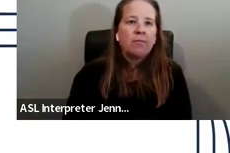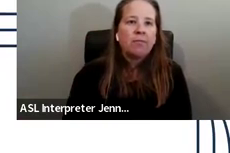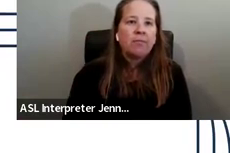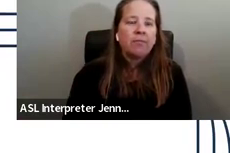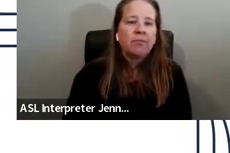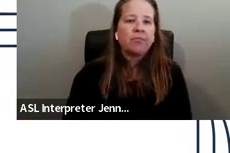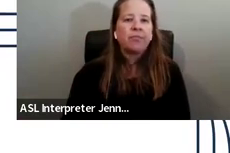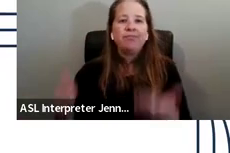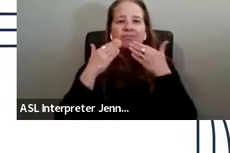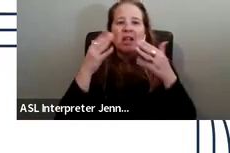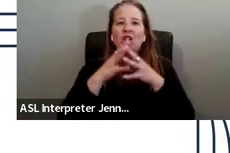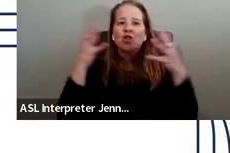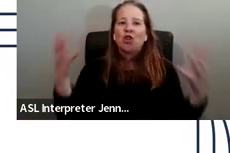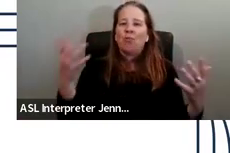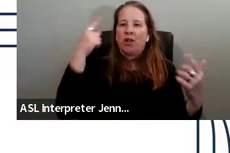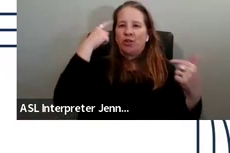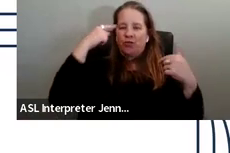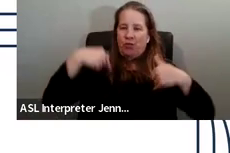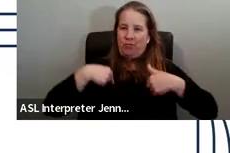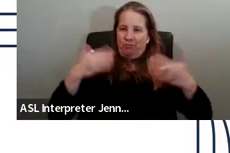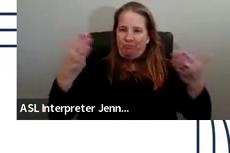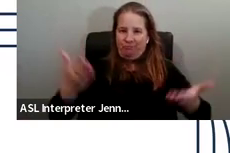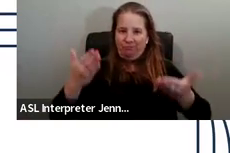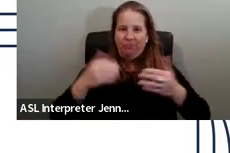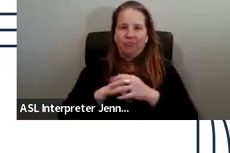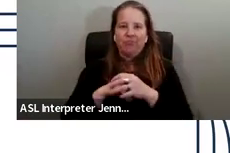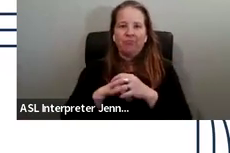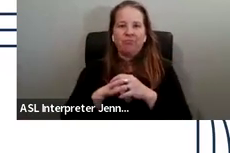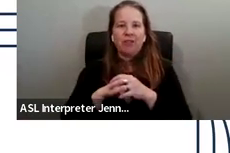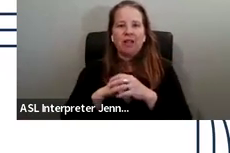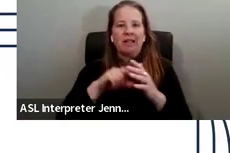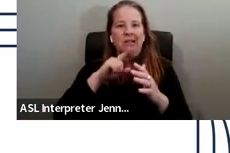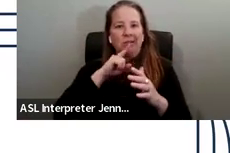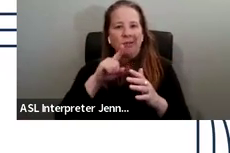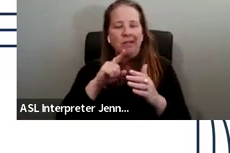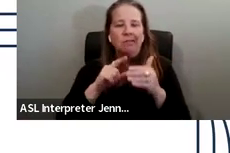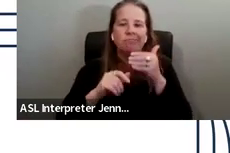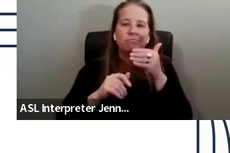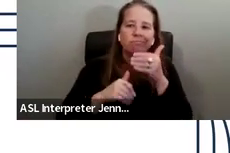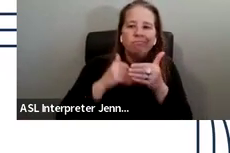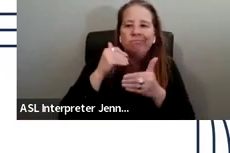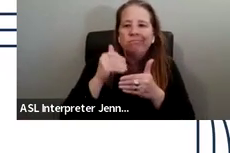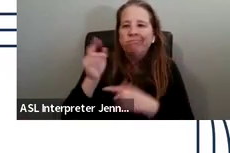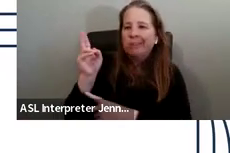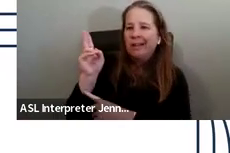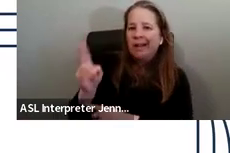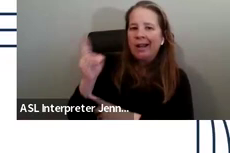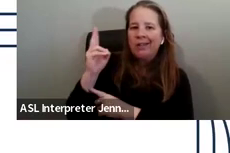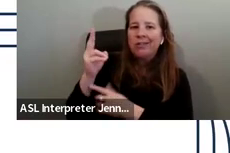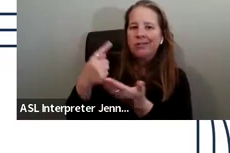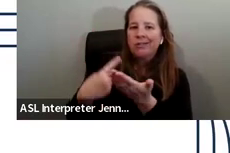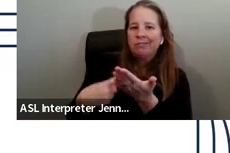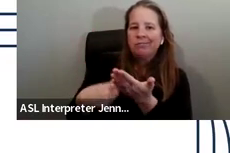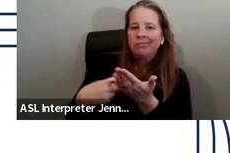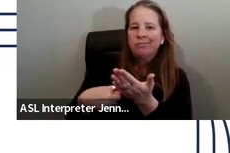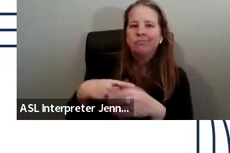And thank you so much for having me to really take a walk down the history of Medicaid memory